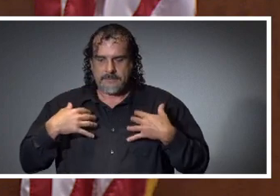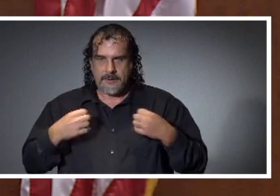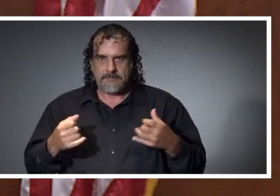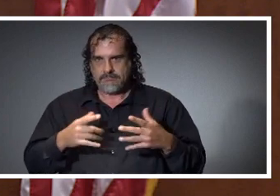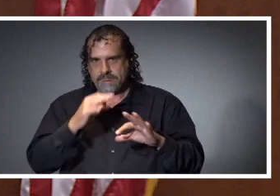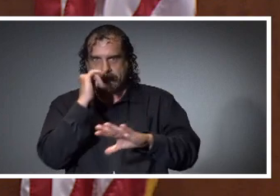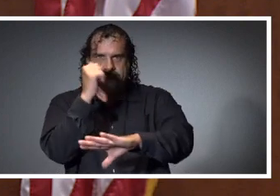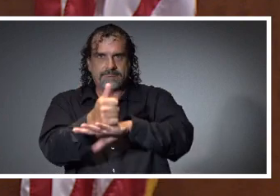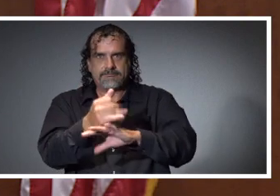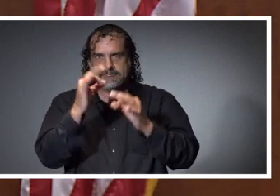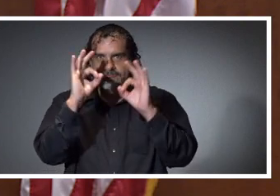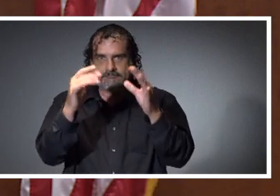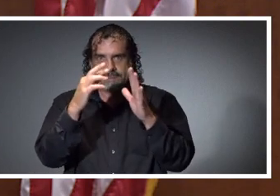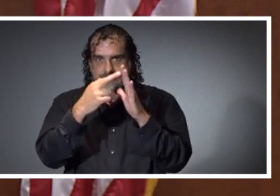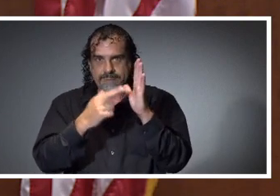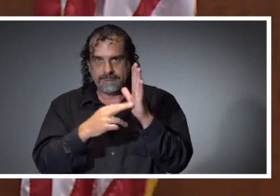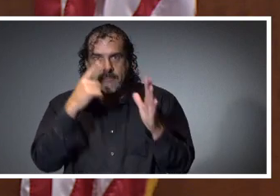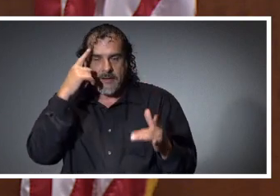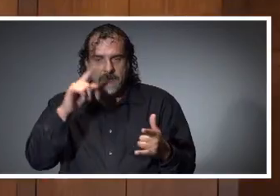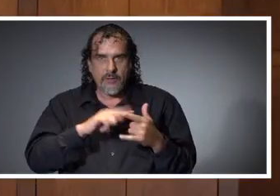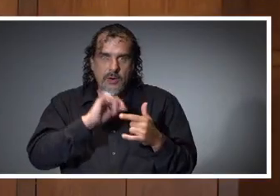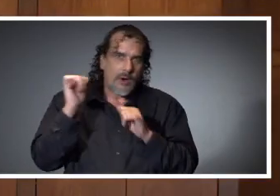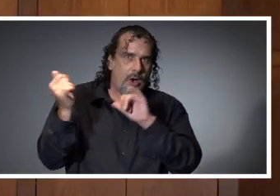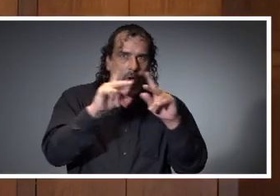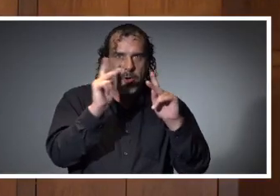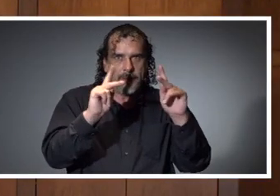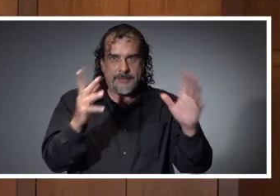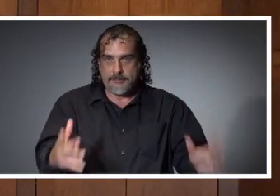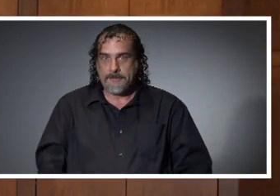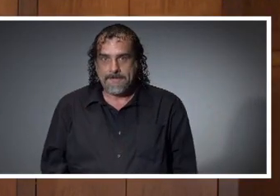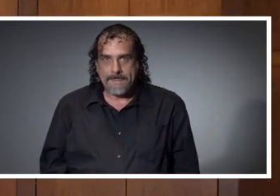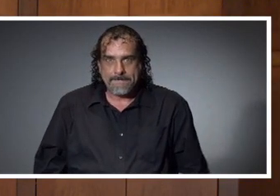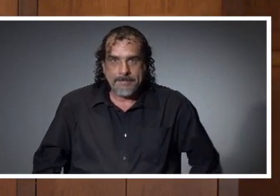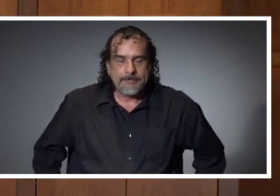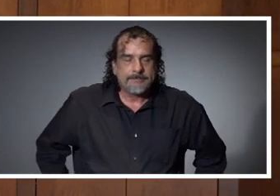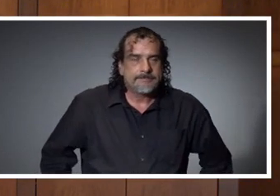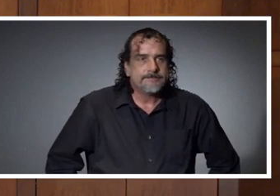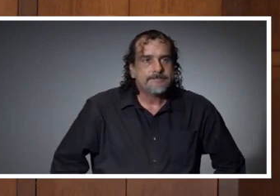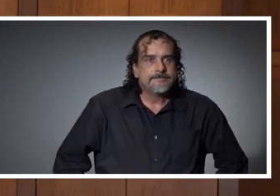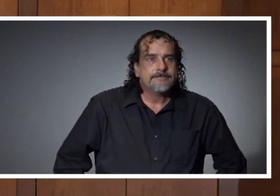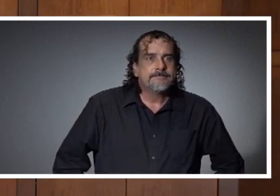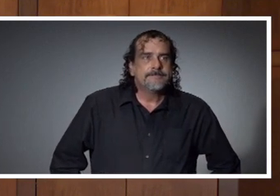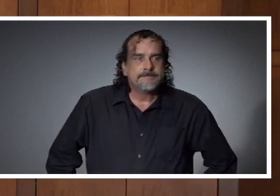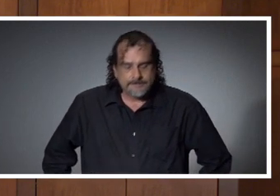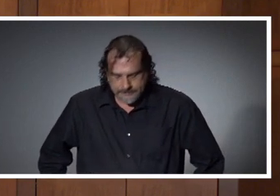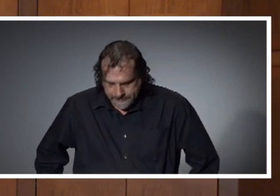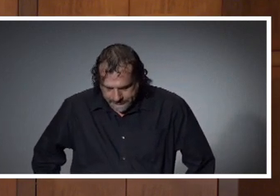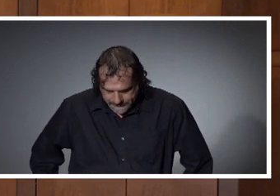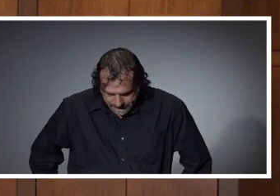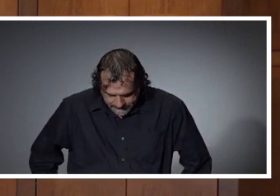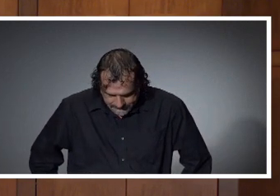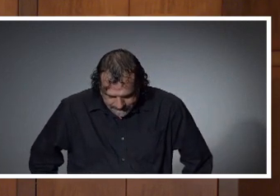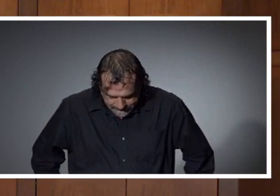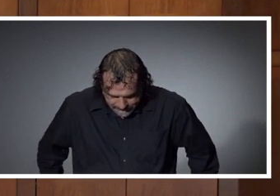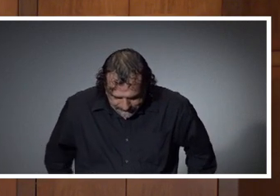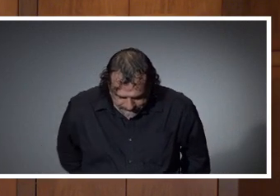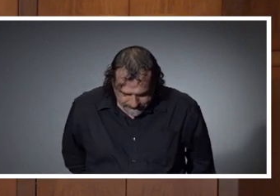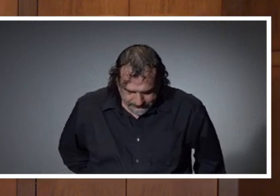for the student athletes and the students for that matter. Alex with Mississippi Today has a question. Great.